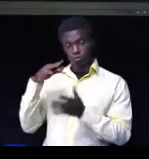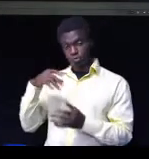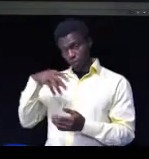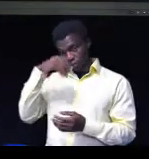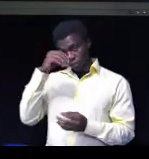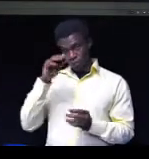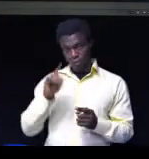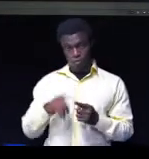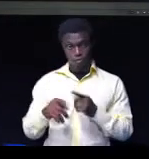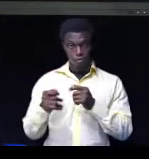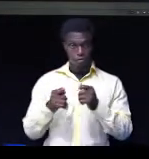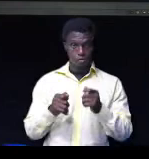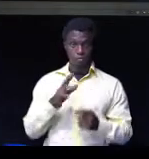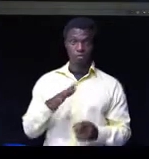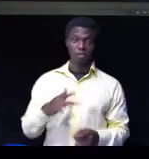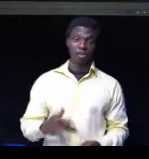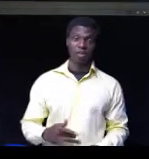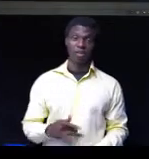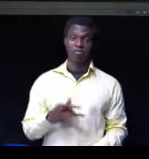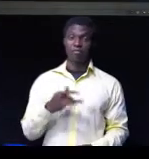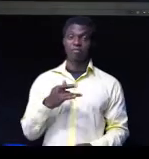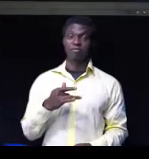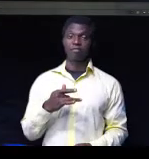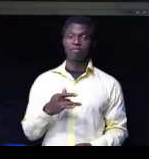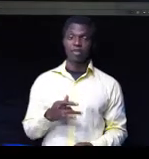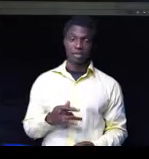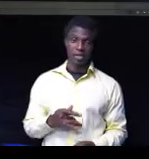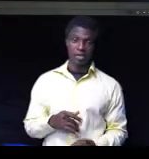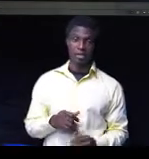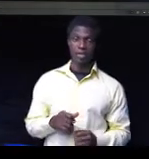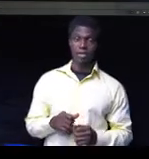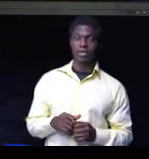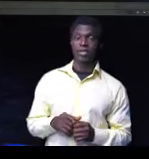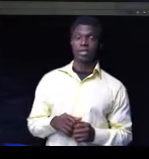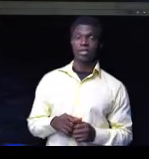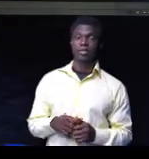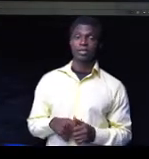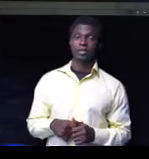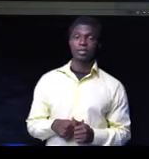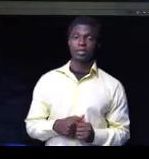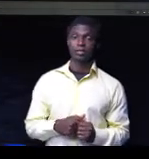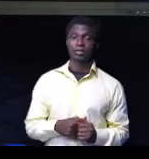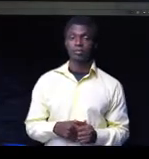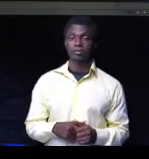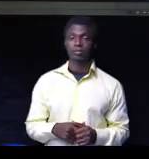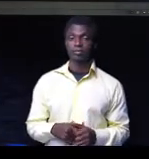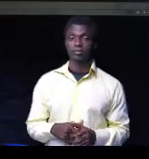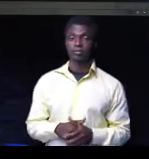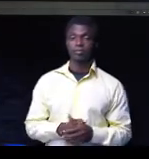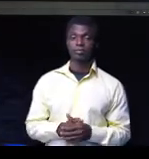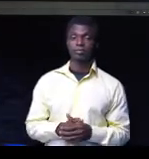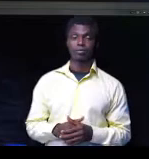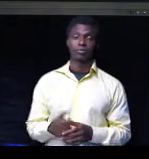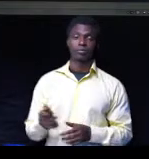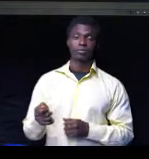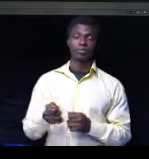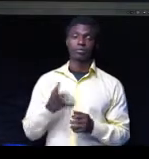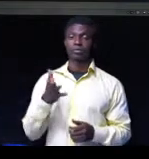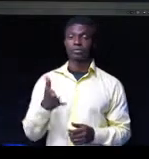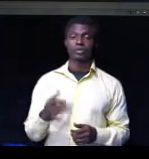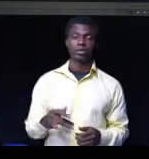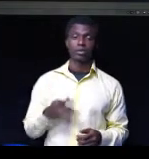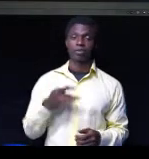So judo students learn to control their feelings. Aside the physical benefits, we also have this